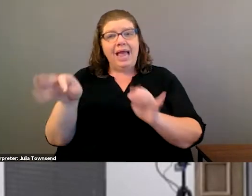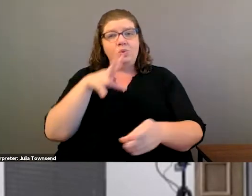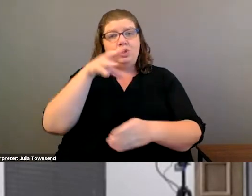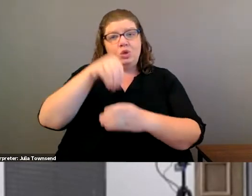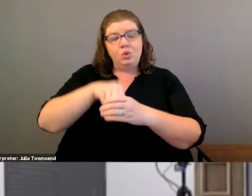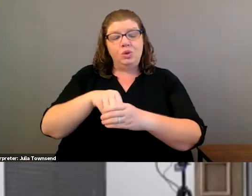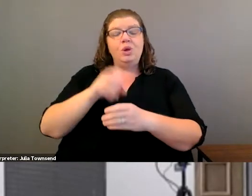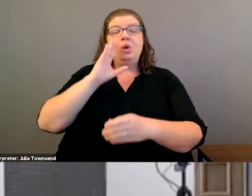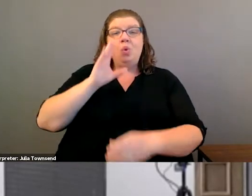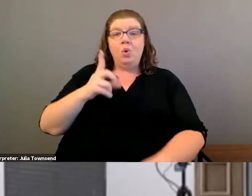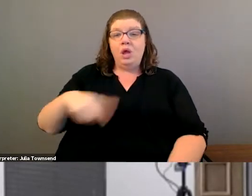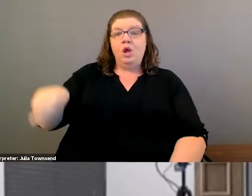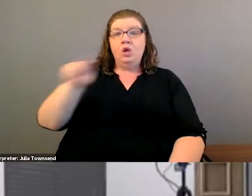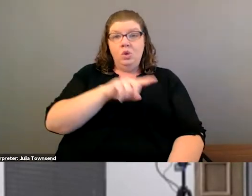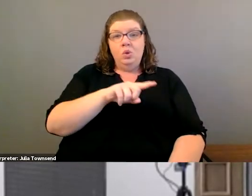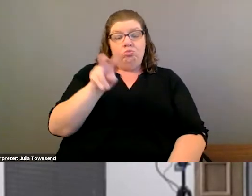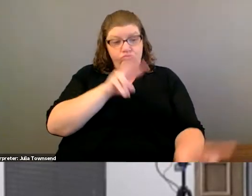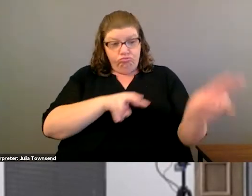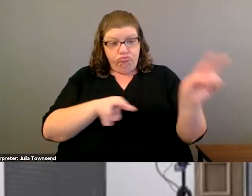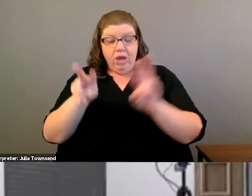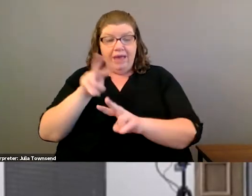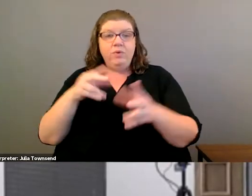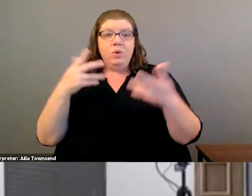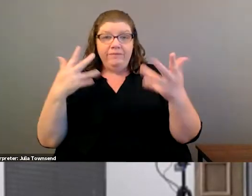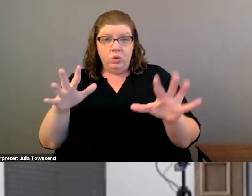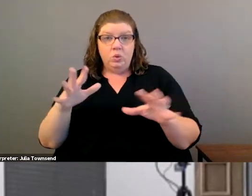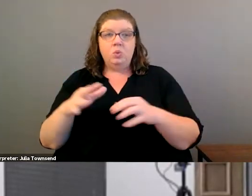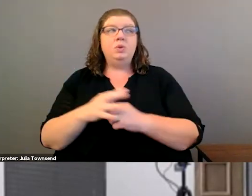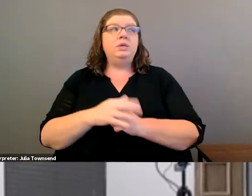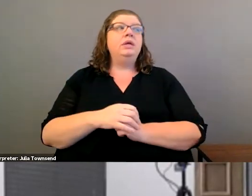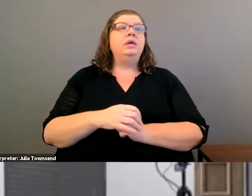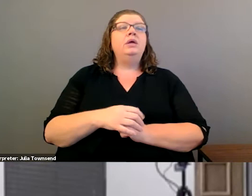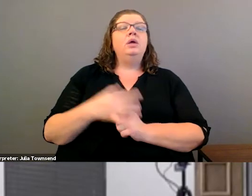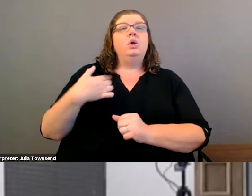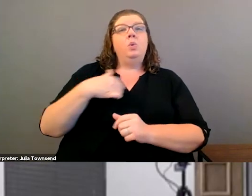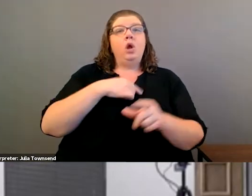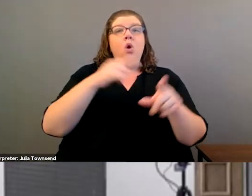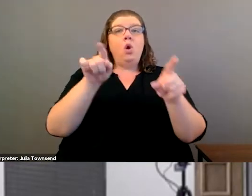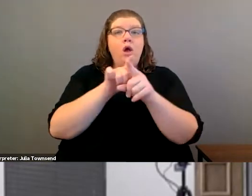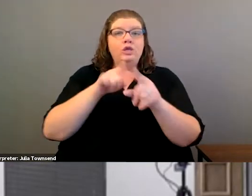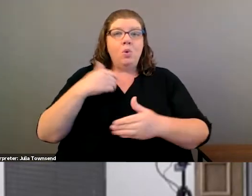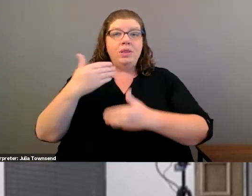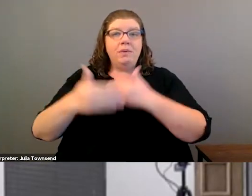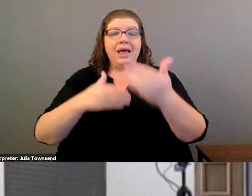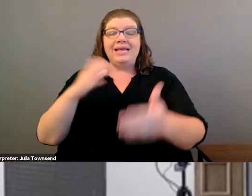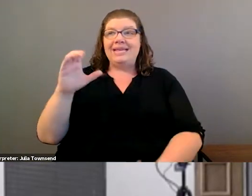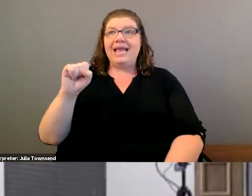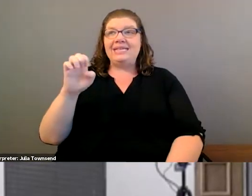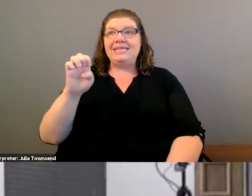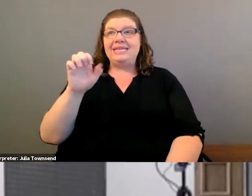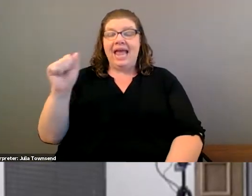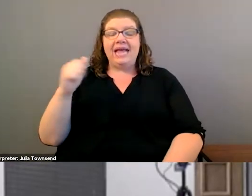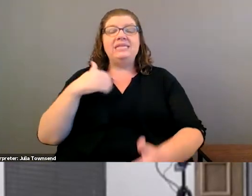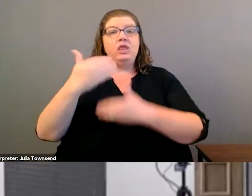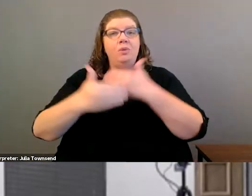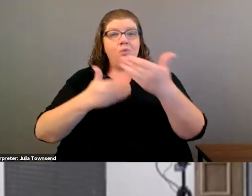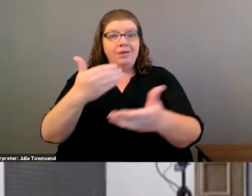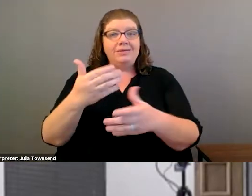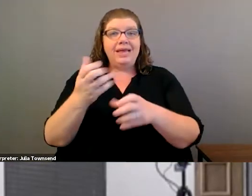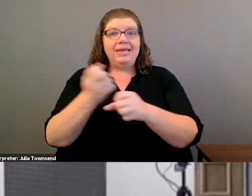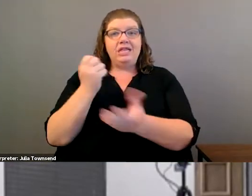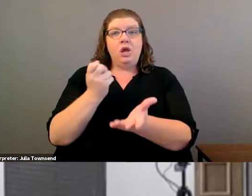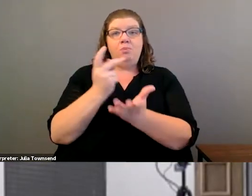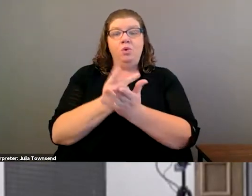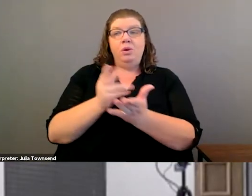know you have reviewed. We are also in the process, CSEA is in the process of getting this approved by